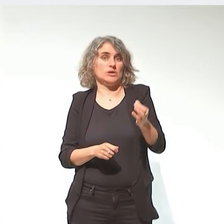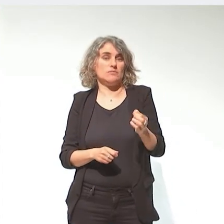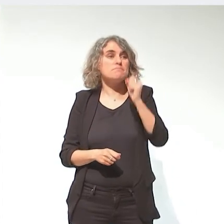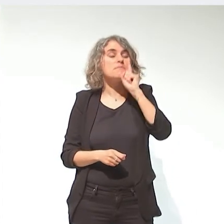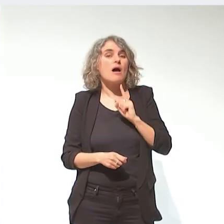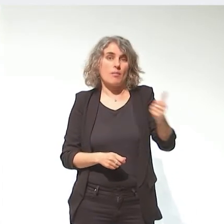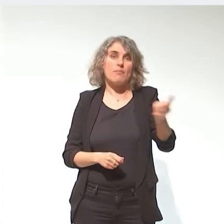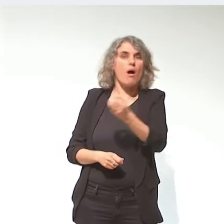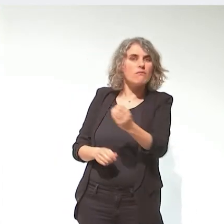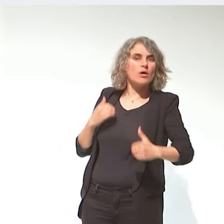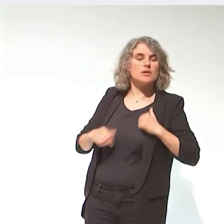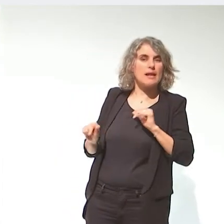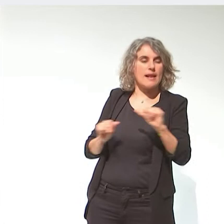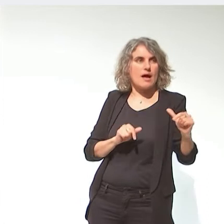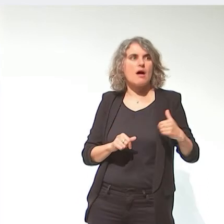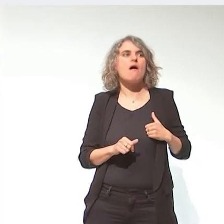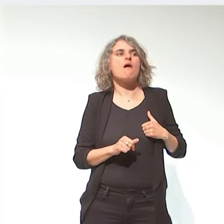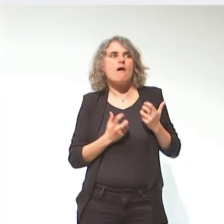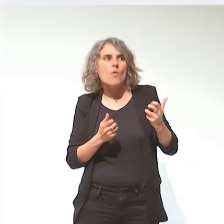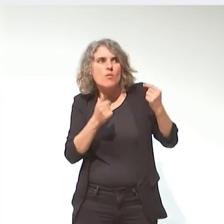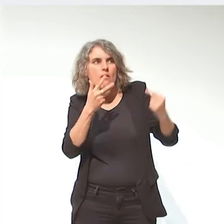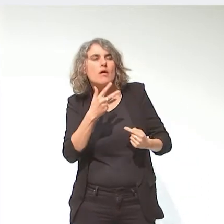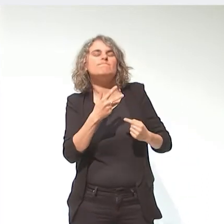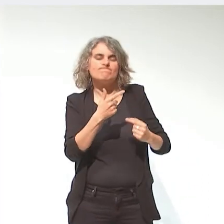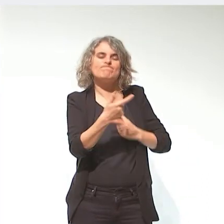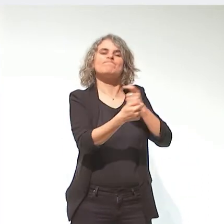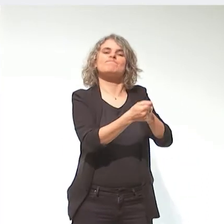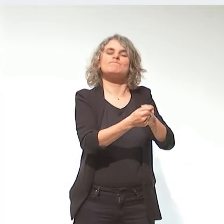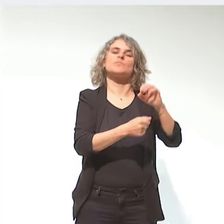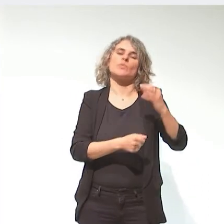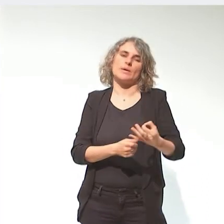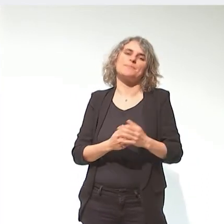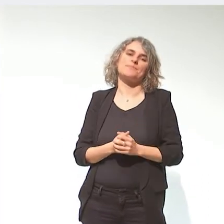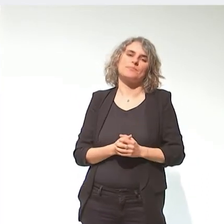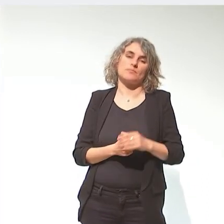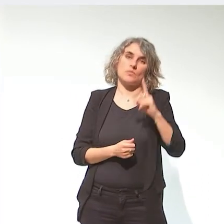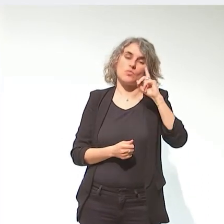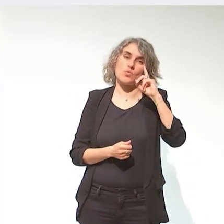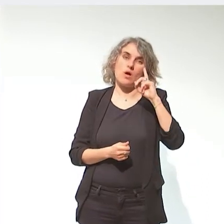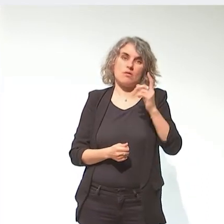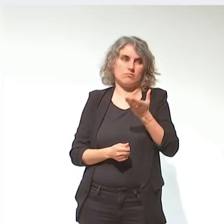decide where we teach, where we learn,